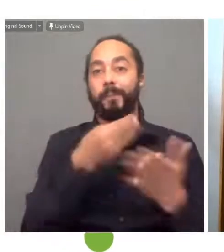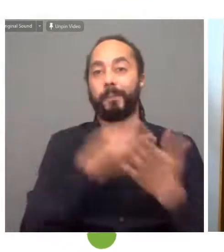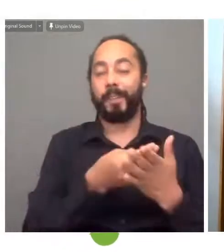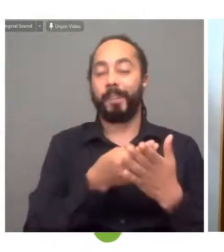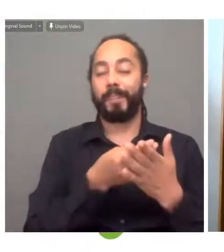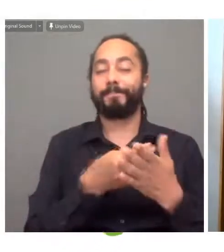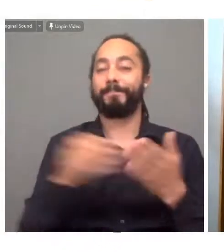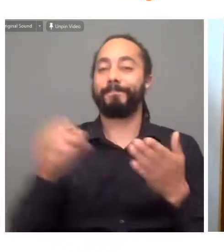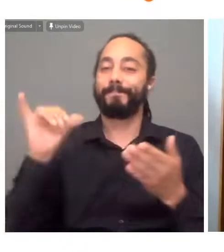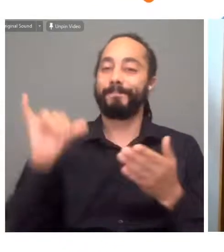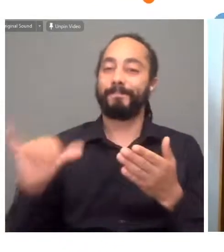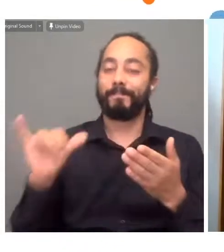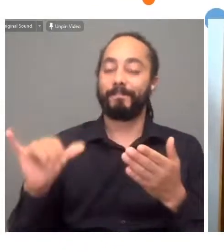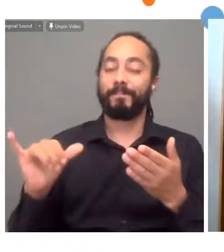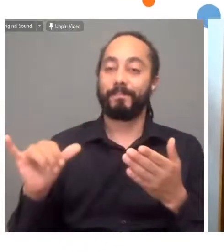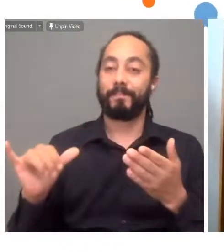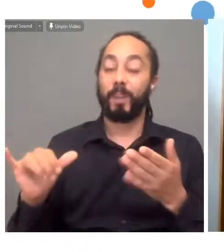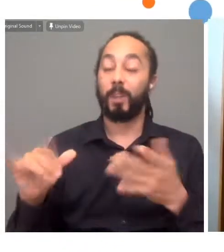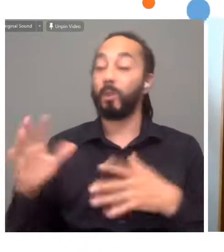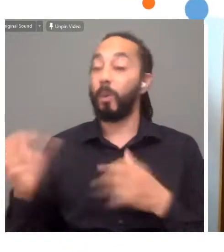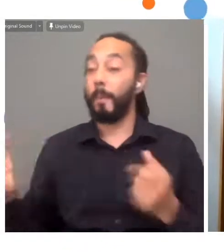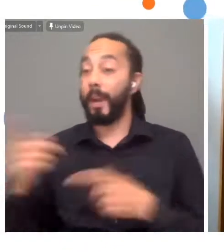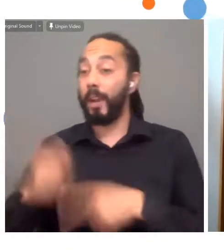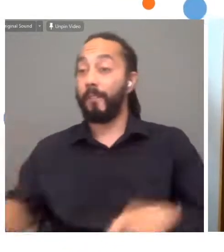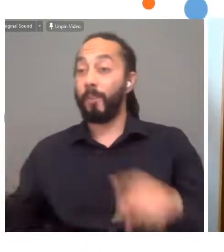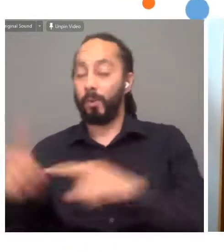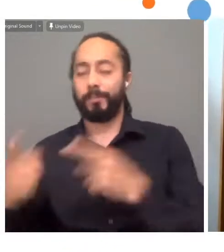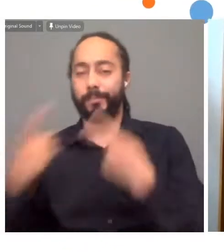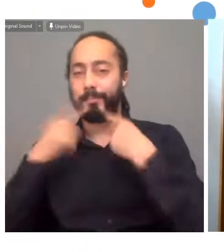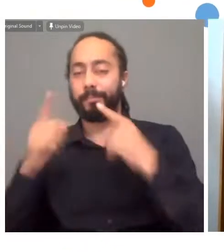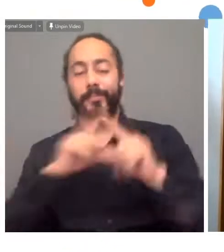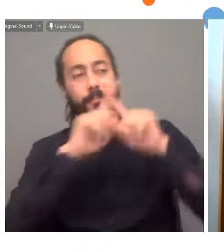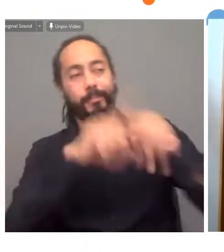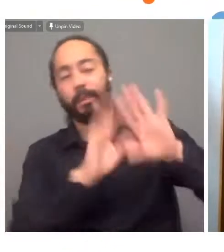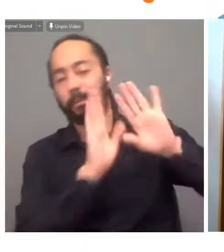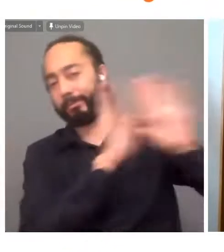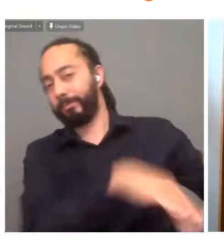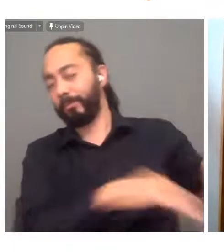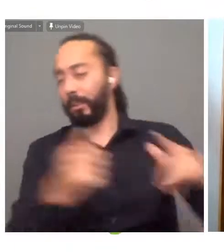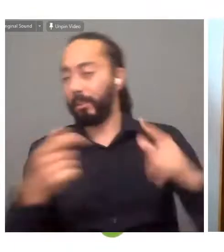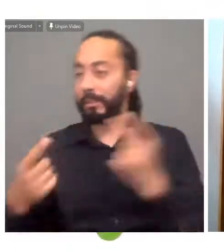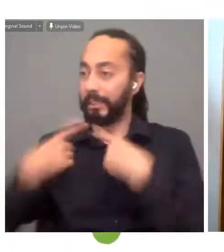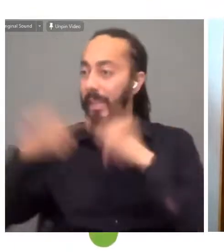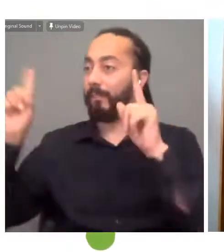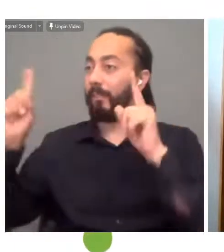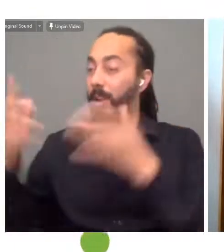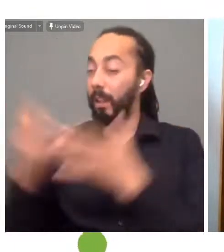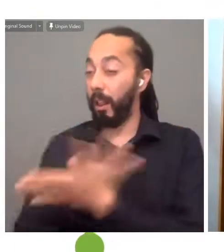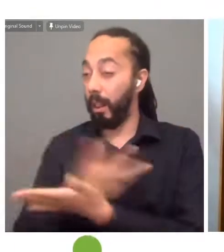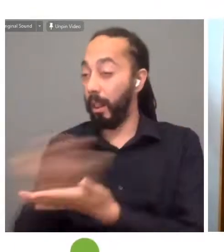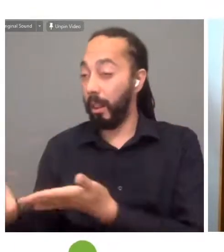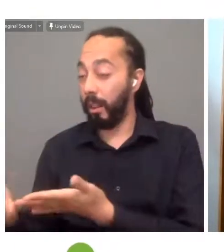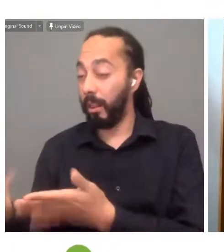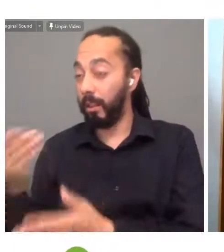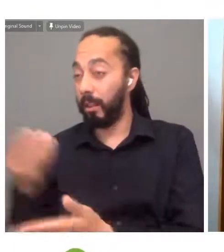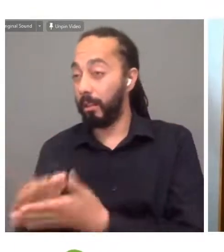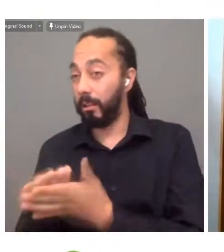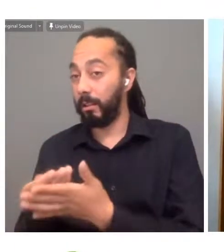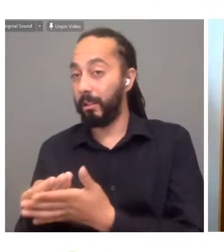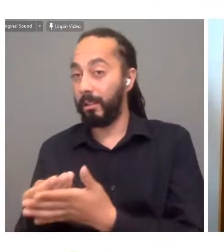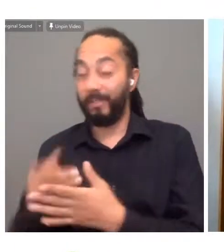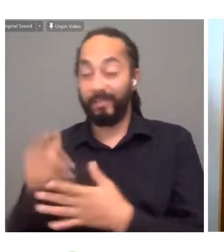the fact that many of you were successful at being less dependent on government shouldn't be a reason you're being penalized